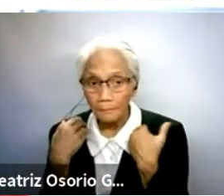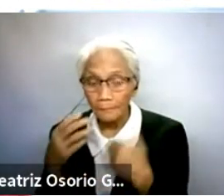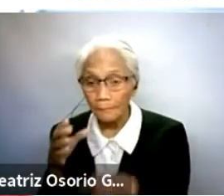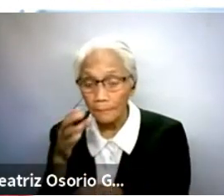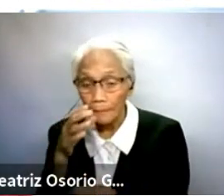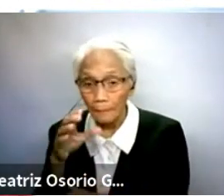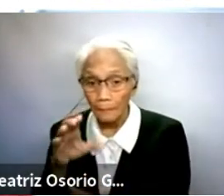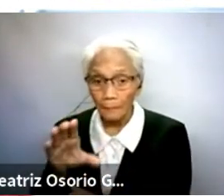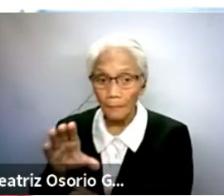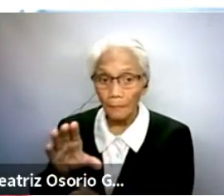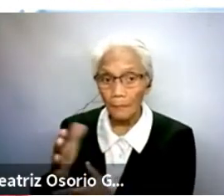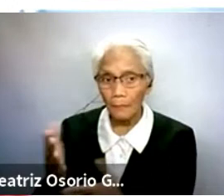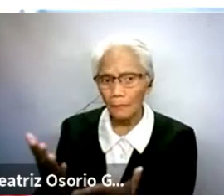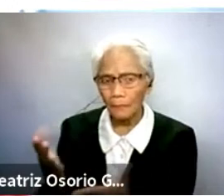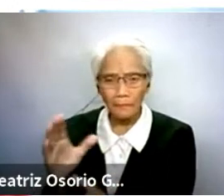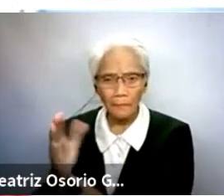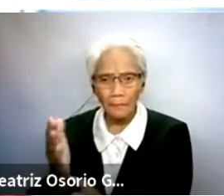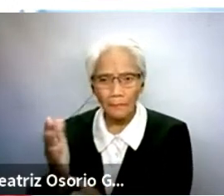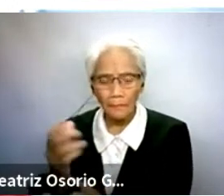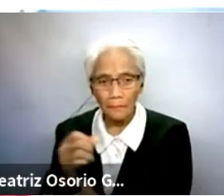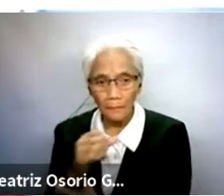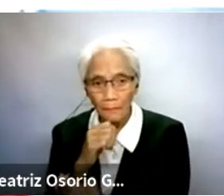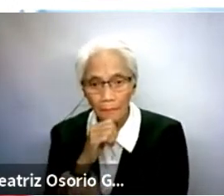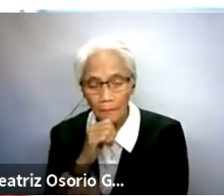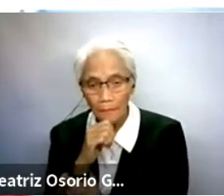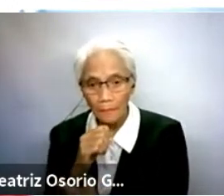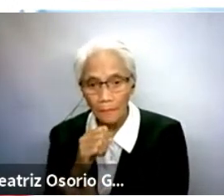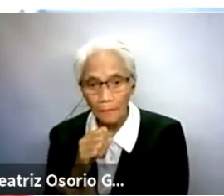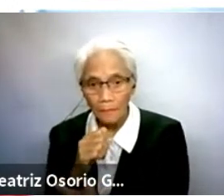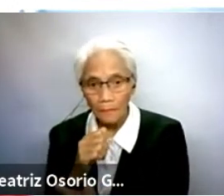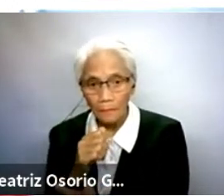25, but it seems it's not legal binding. So